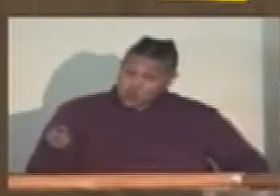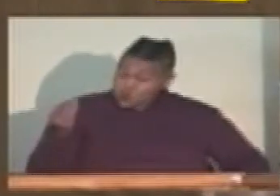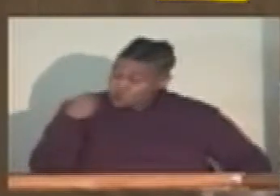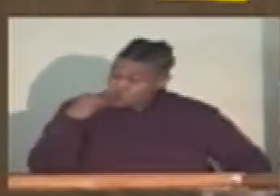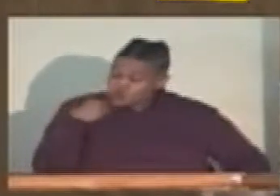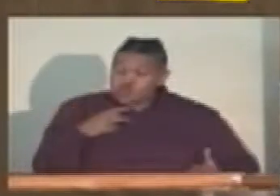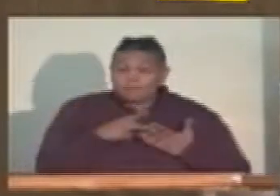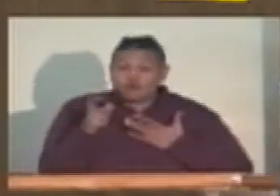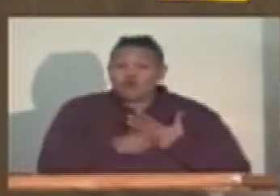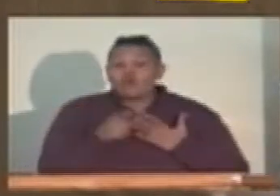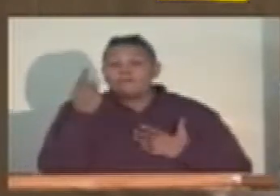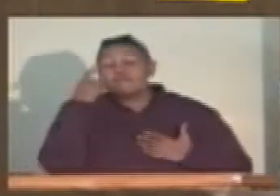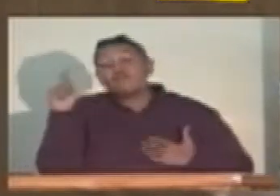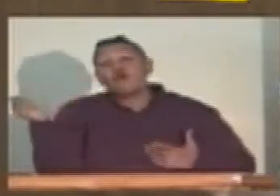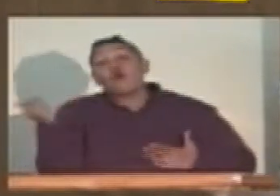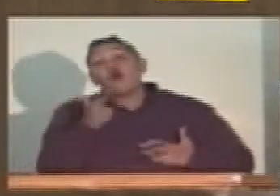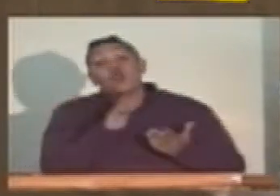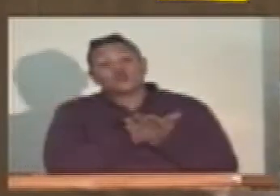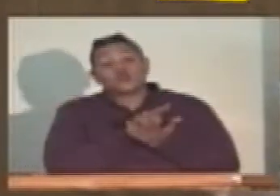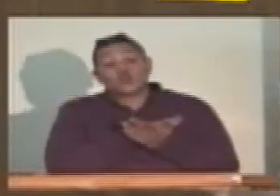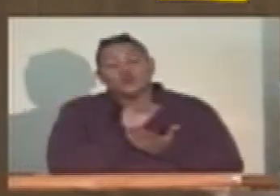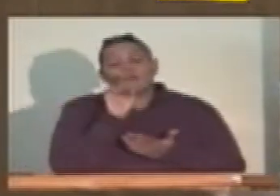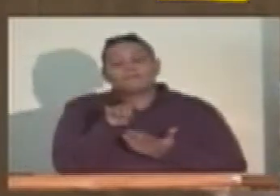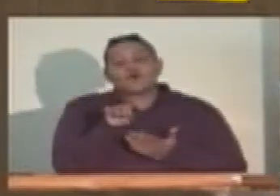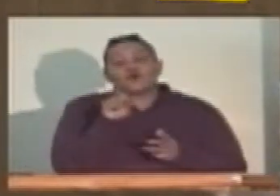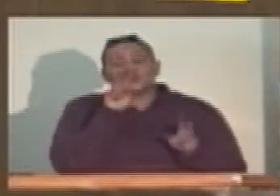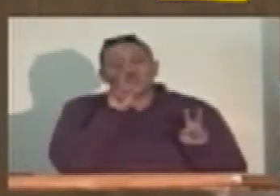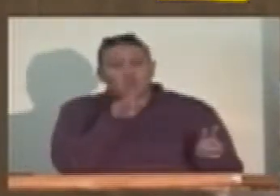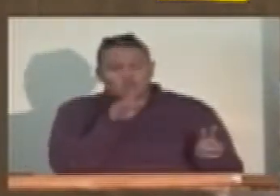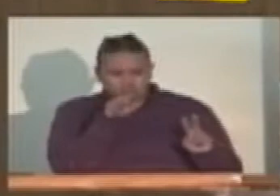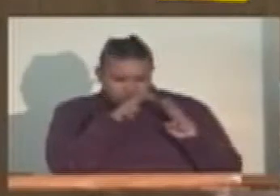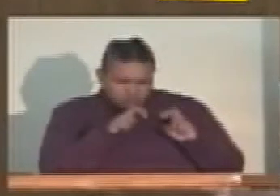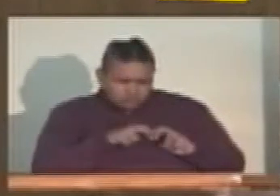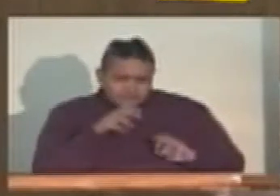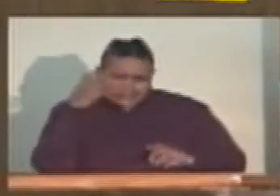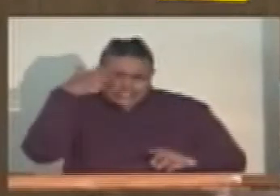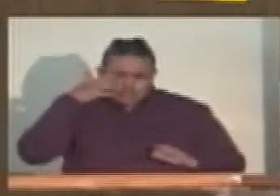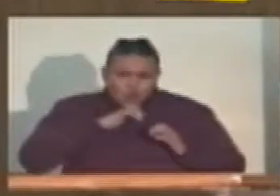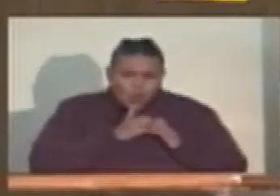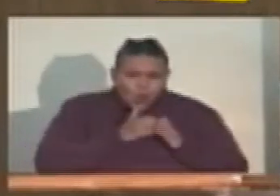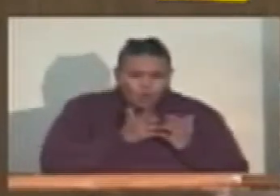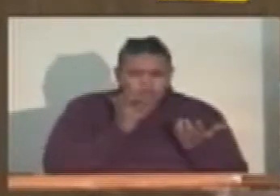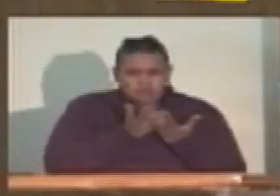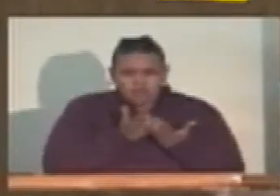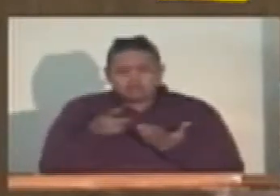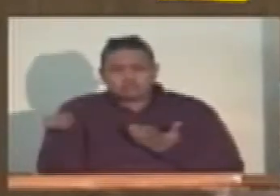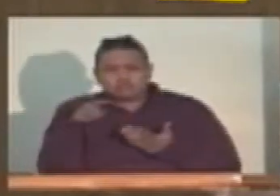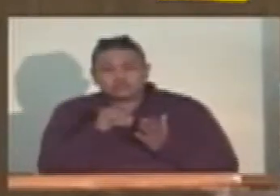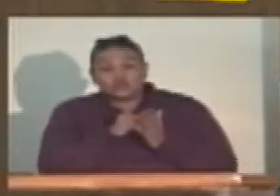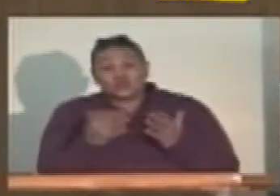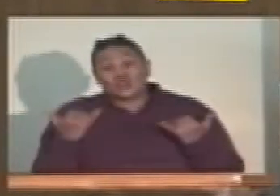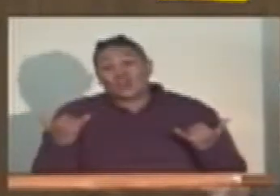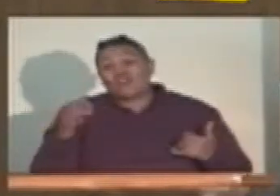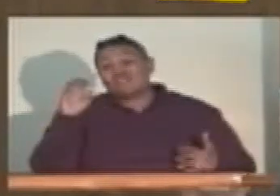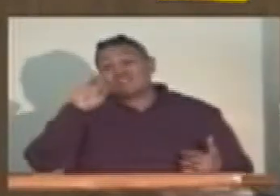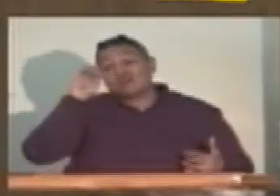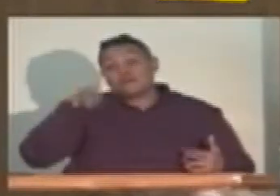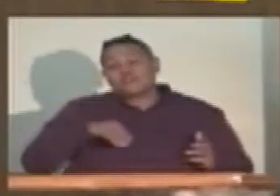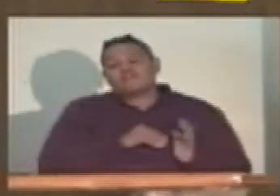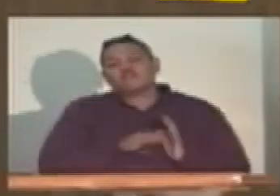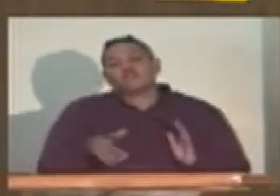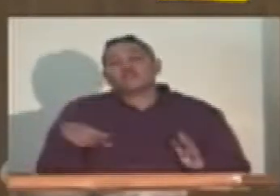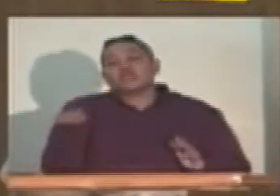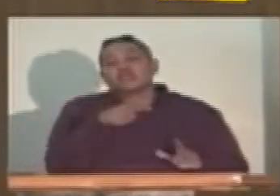nutritional program for all schools must be looked at seriously, as currently 50% of the